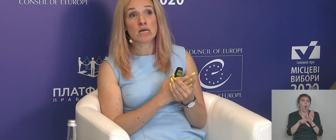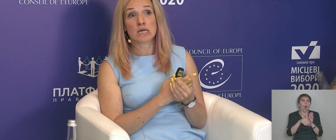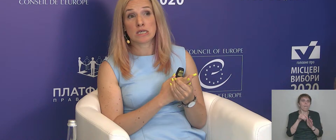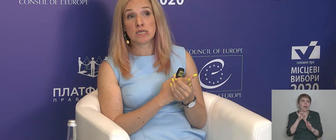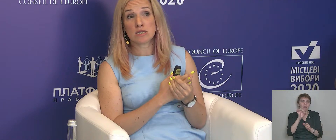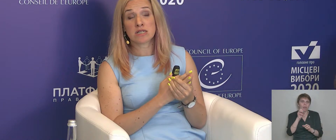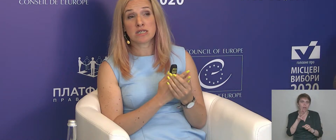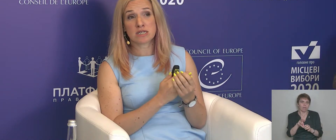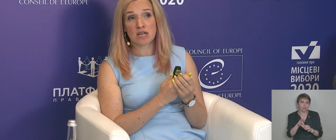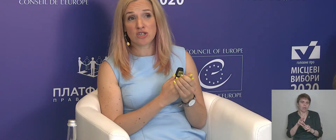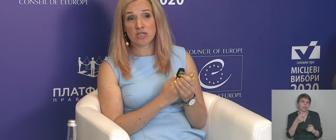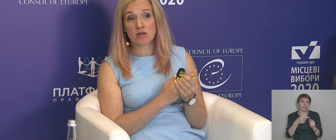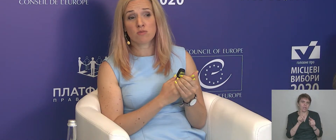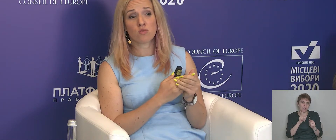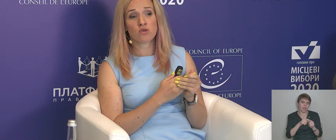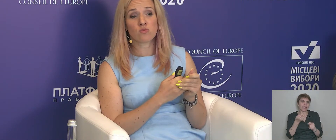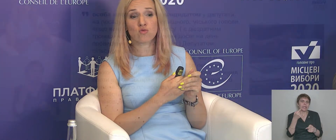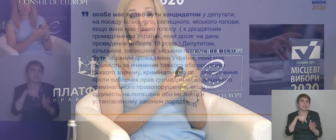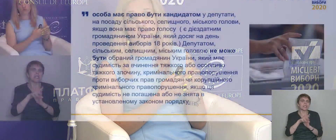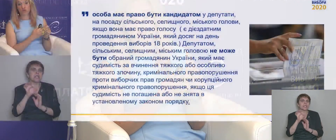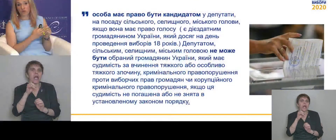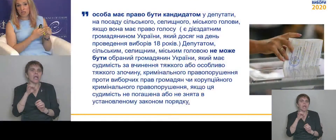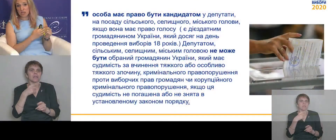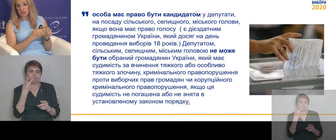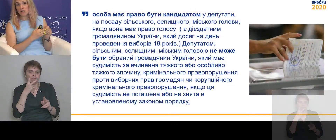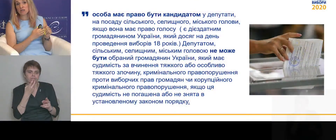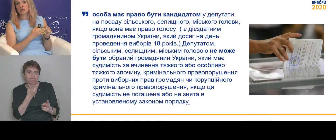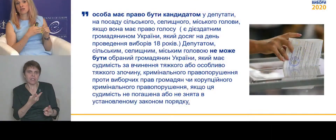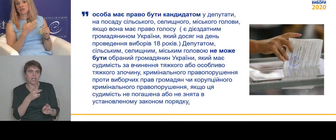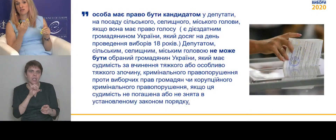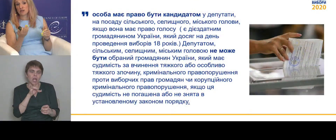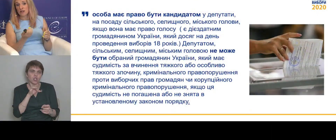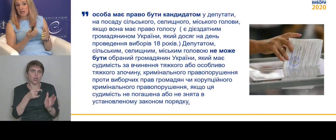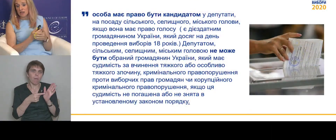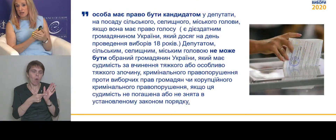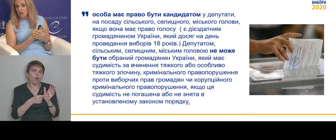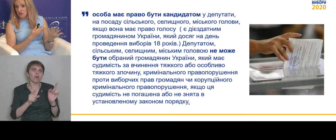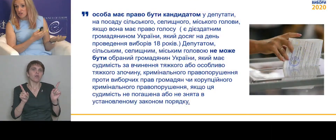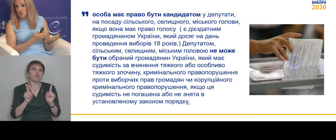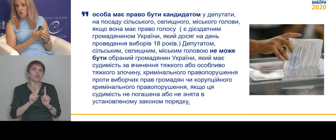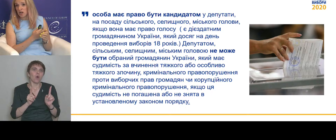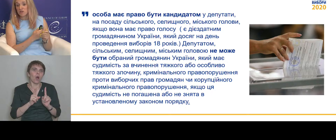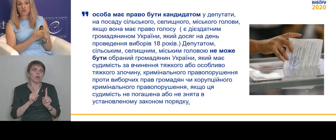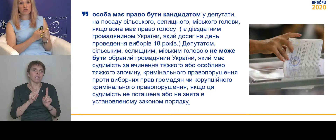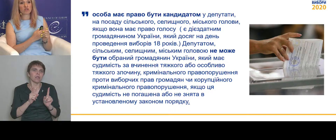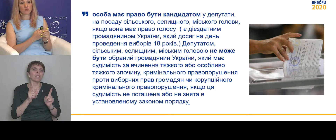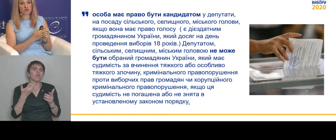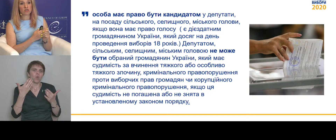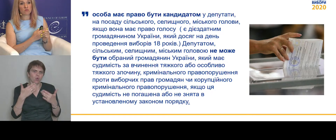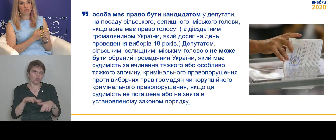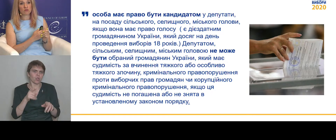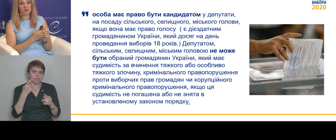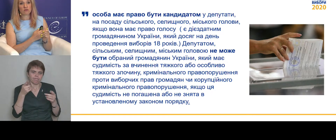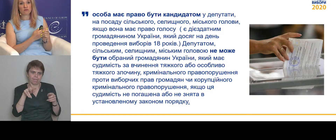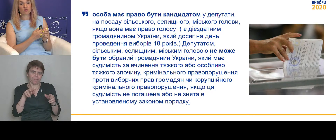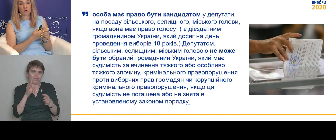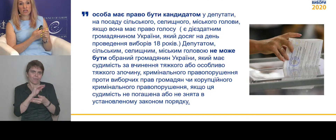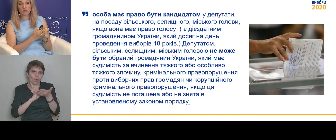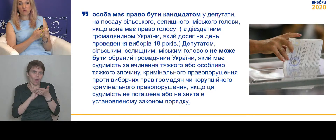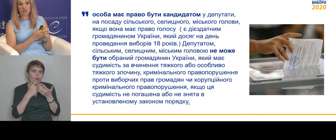who has a right to be elected, and I have to emphasize here, we are talking about nomination, and we